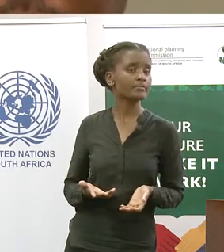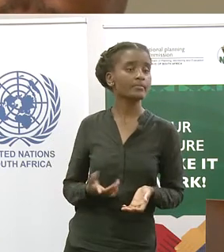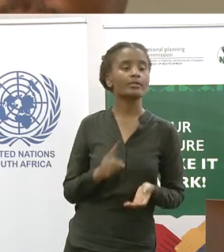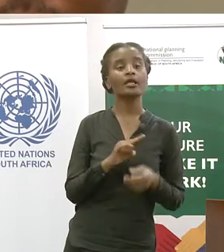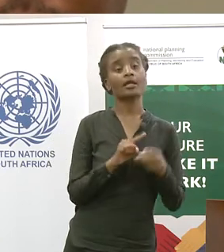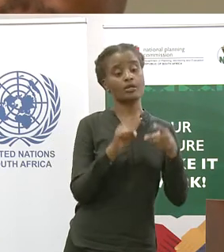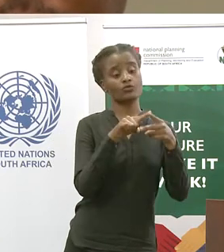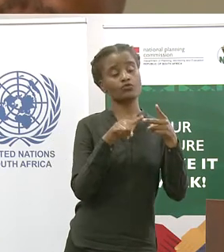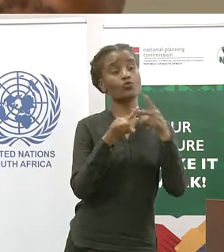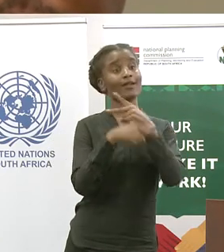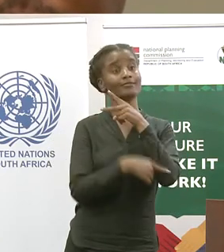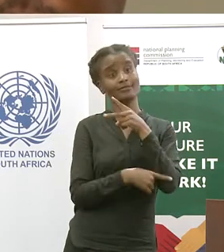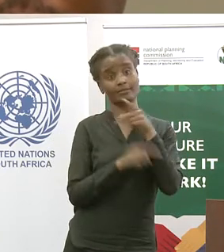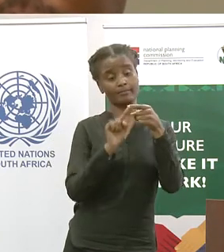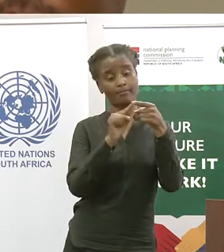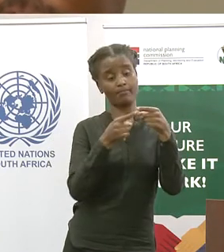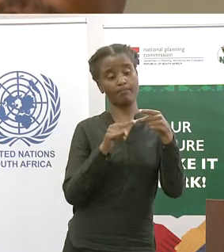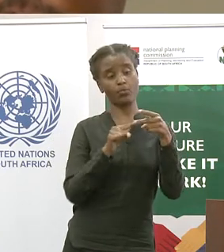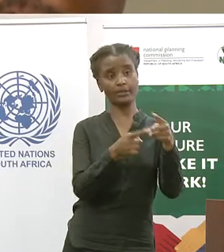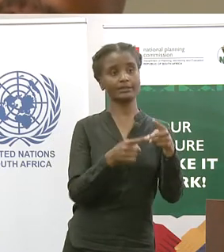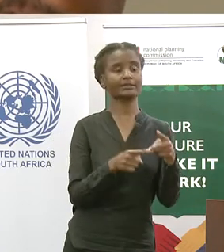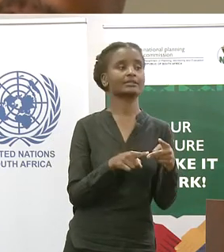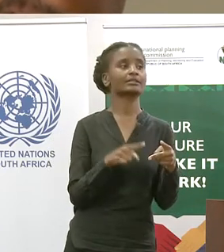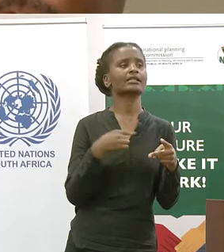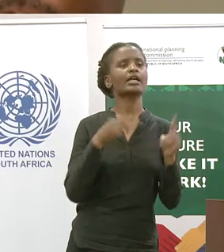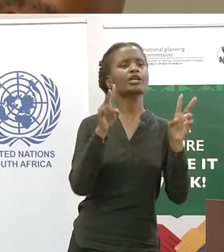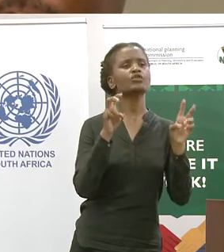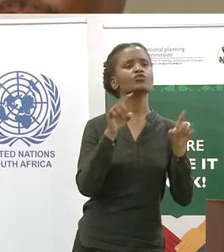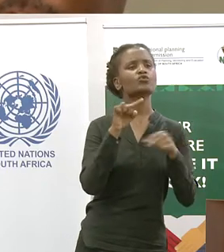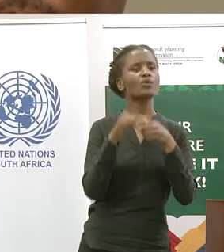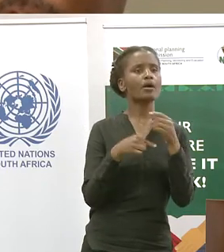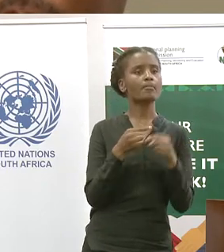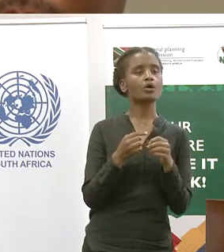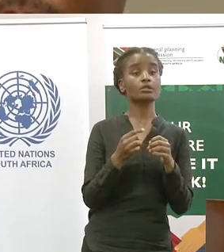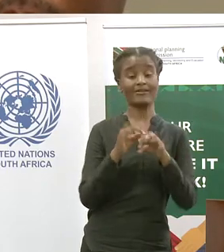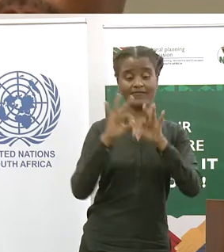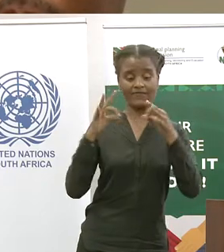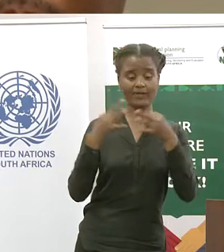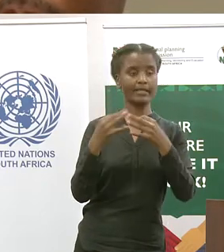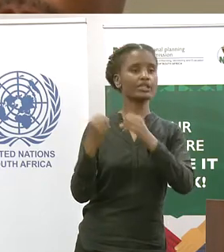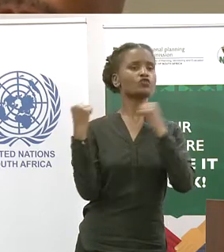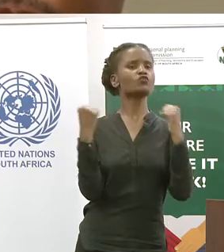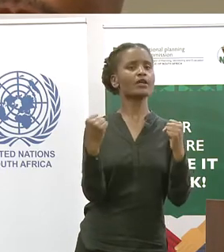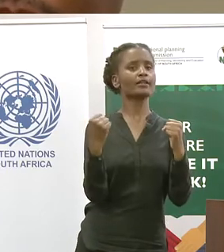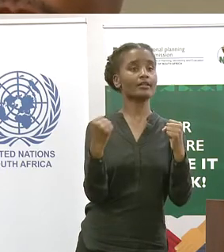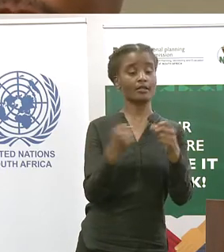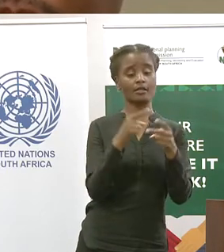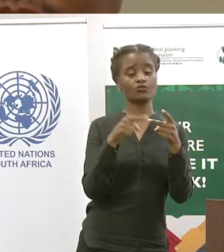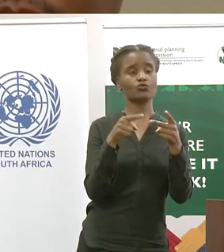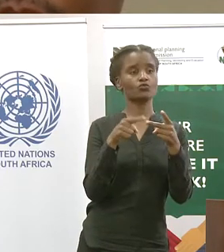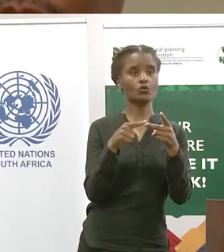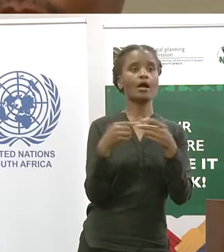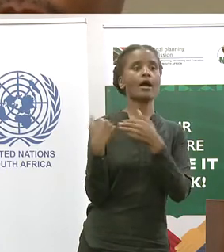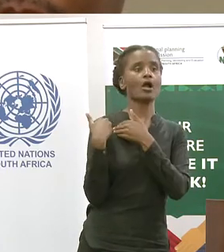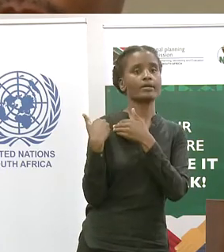I think I want to make is on the issues of strengthening families and accountability.